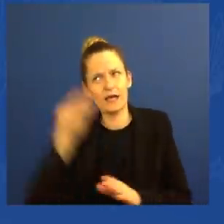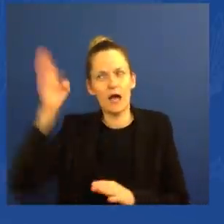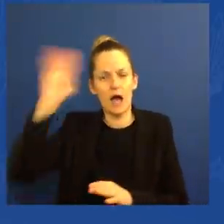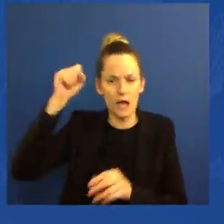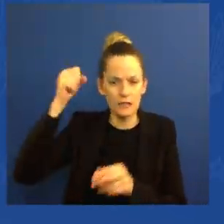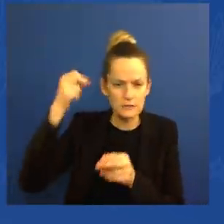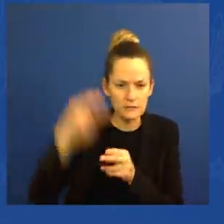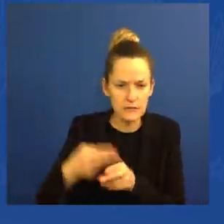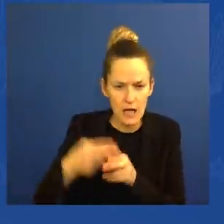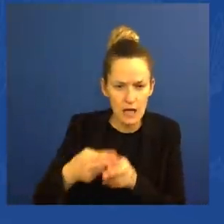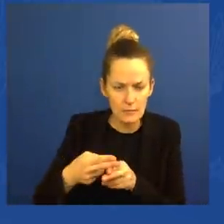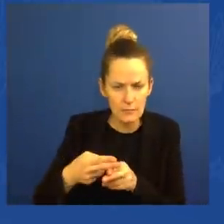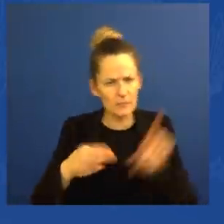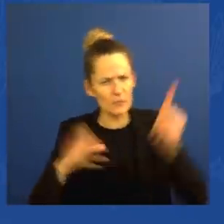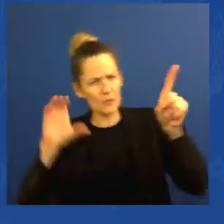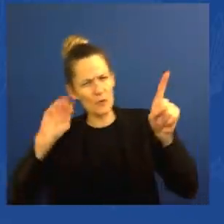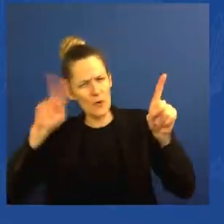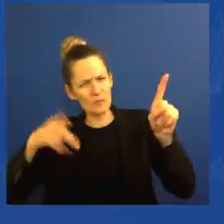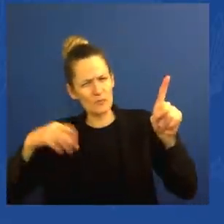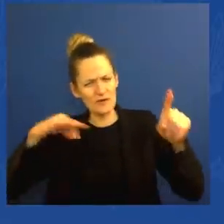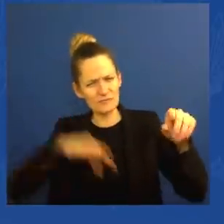rate than a teacher or a firefighter?